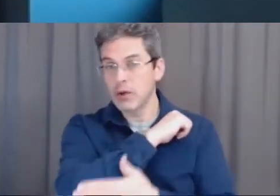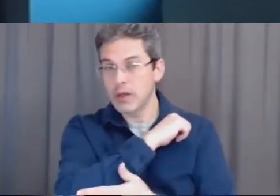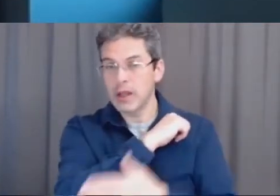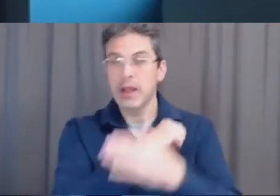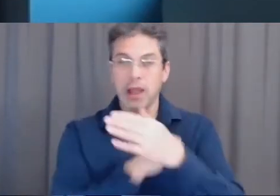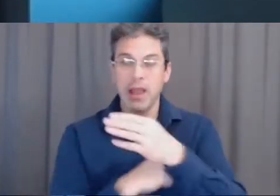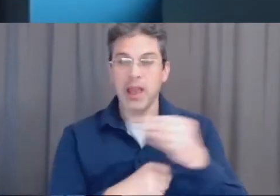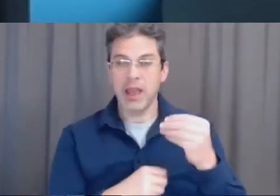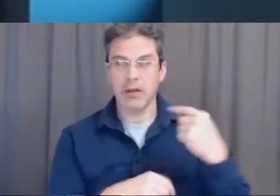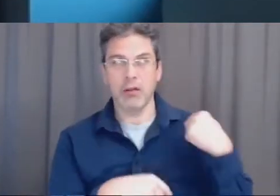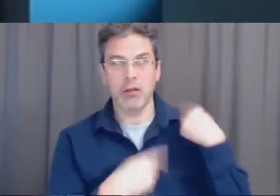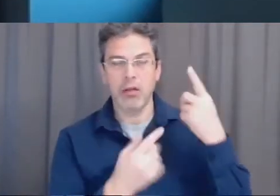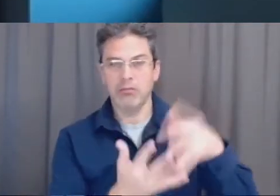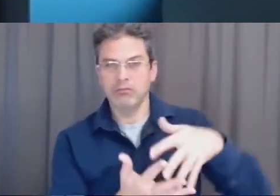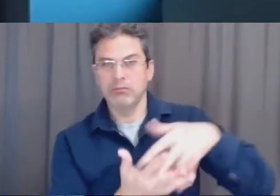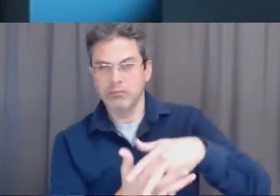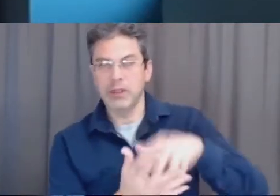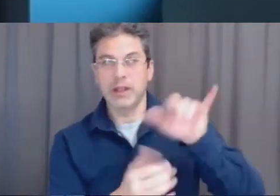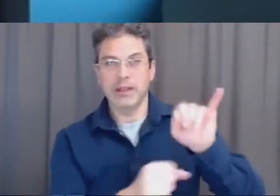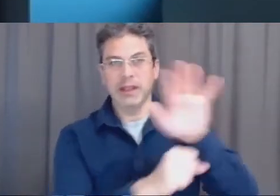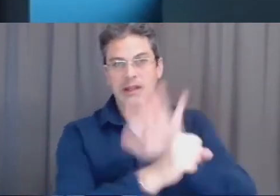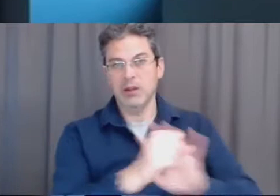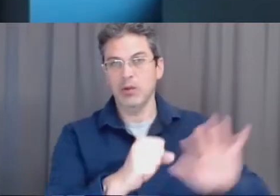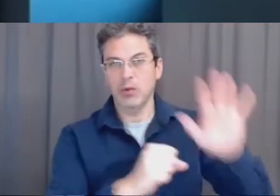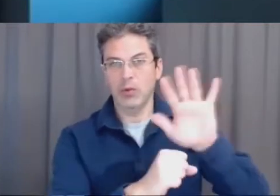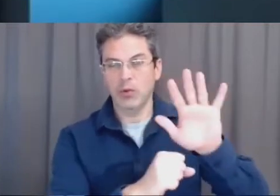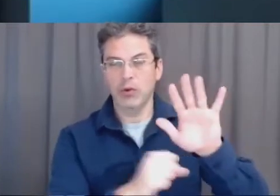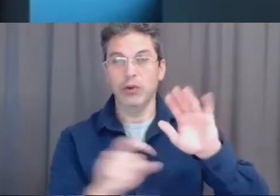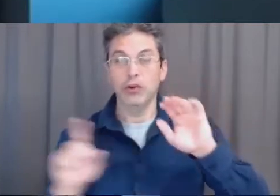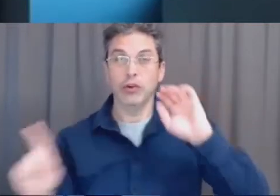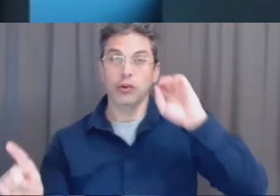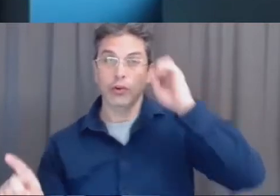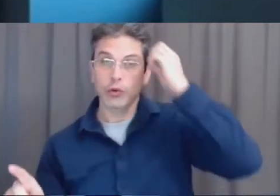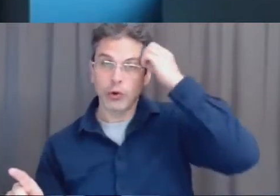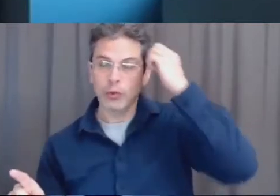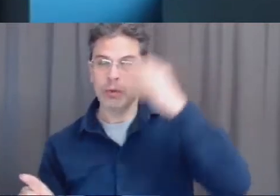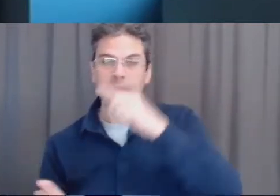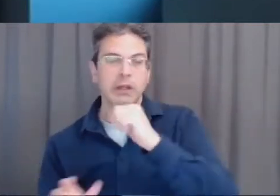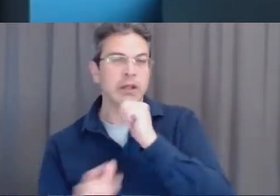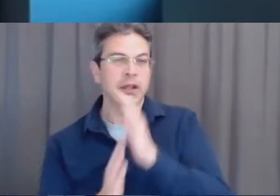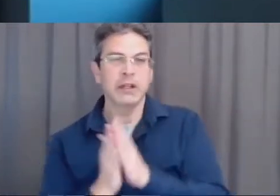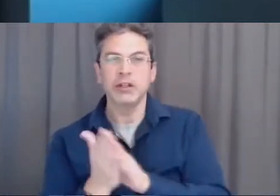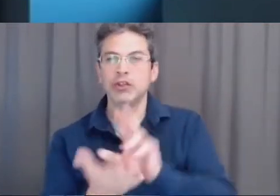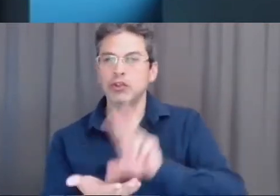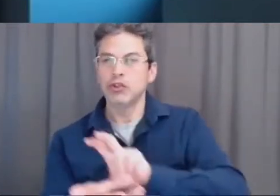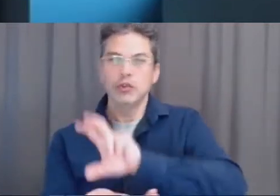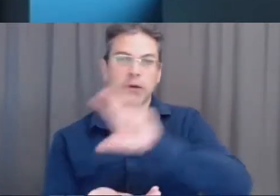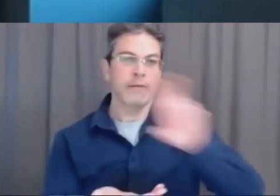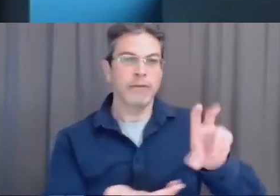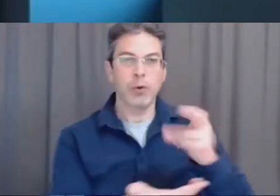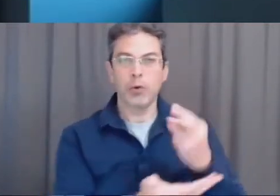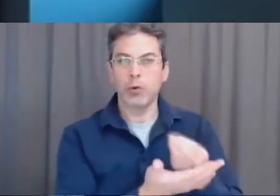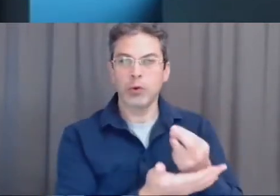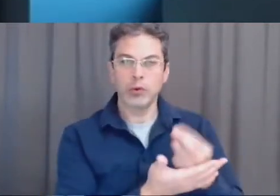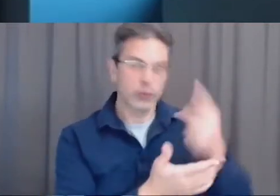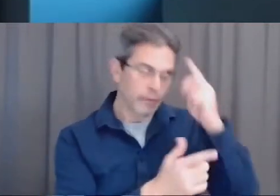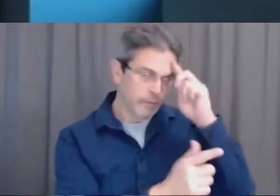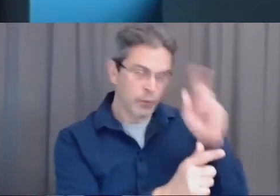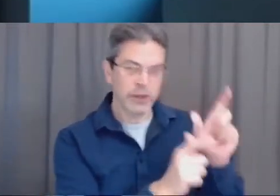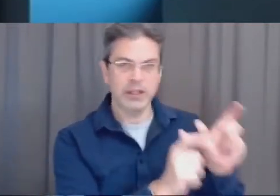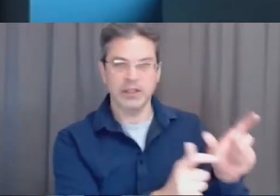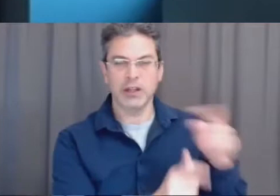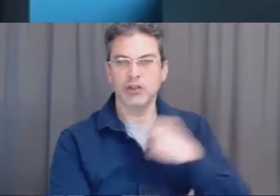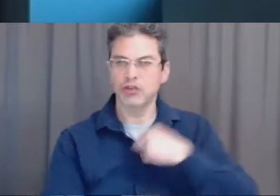the region, there's less appetite in Europe to devote resources to containing China's military power.